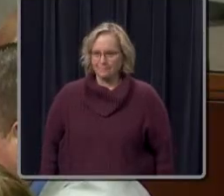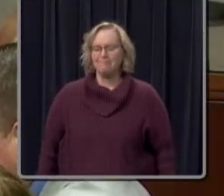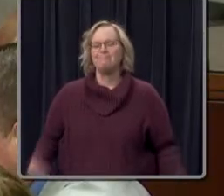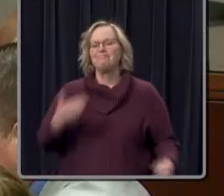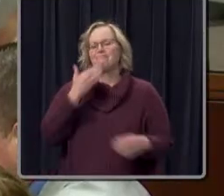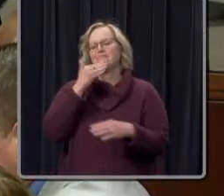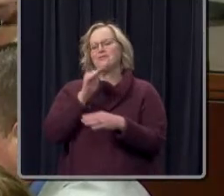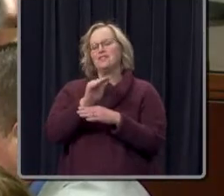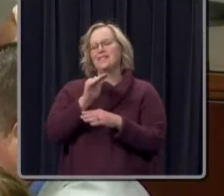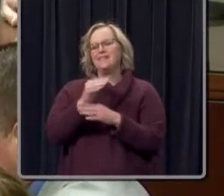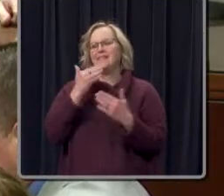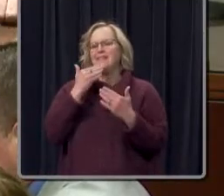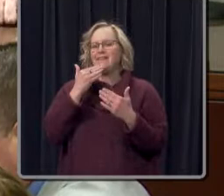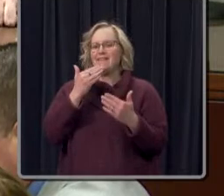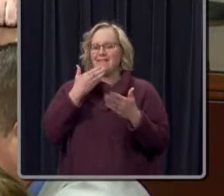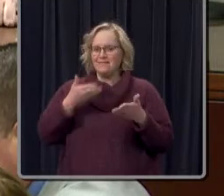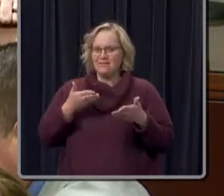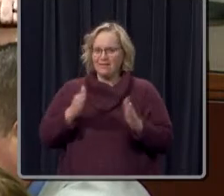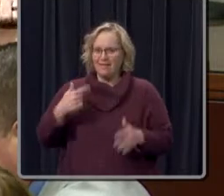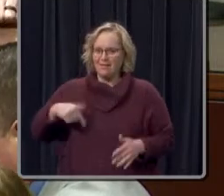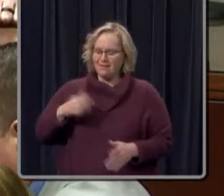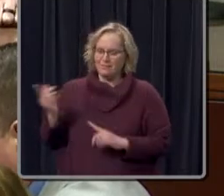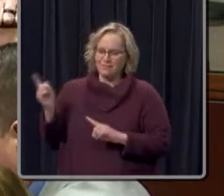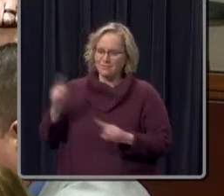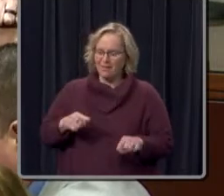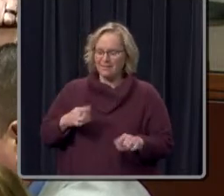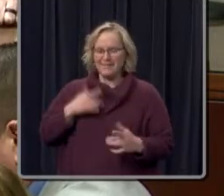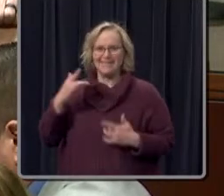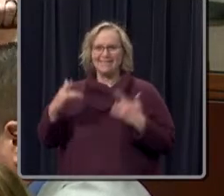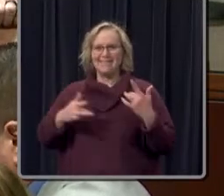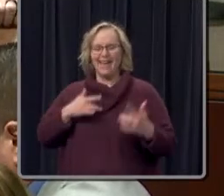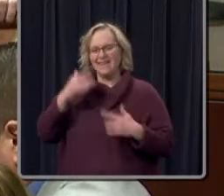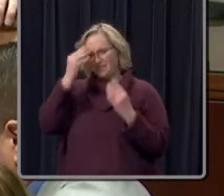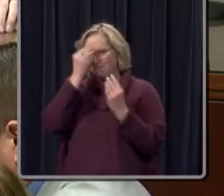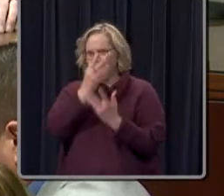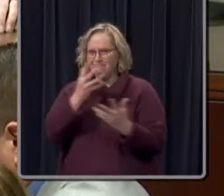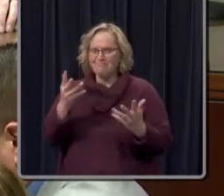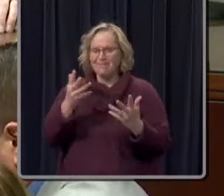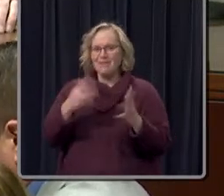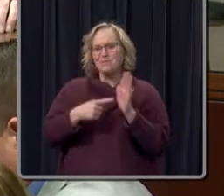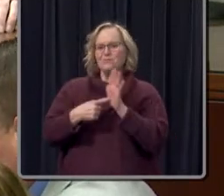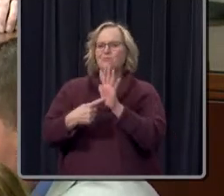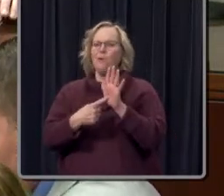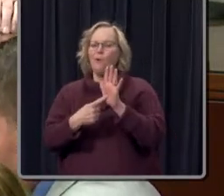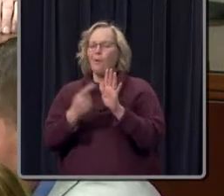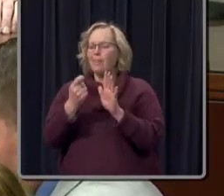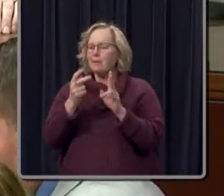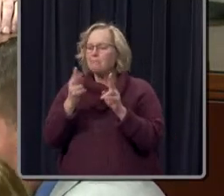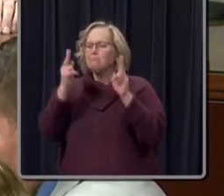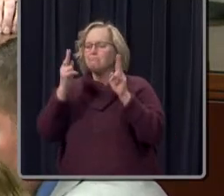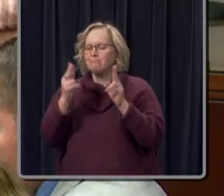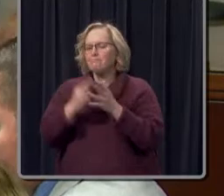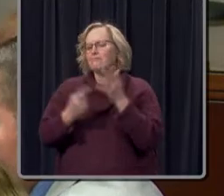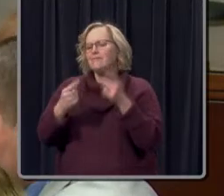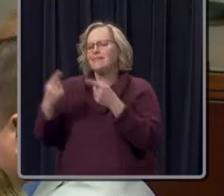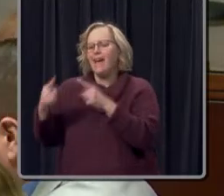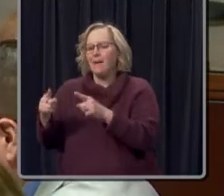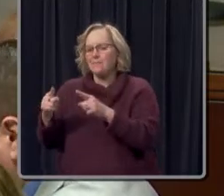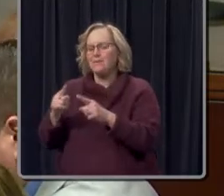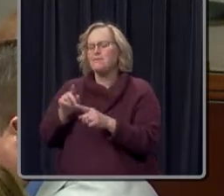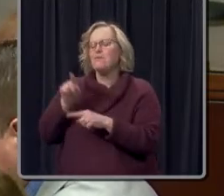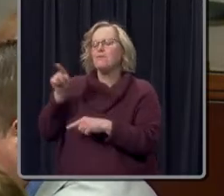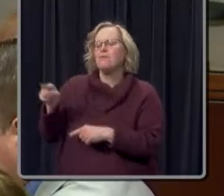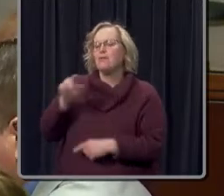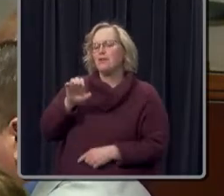Well, good evening. Thanks for having us tonight. I'm excited to share a little bit and give you a little glimpse into what is happening over at Clearwater